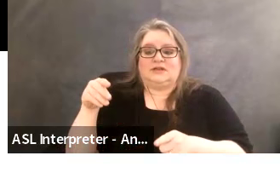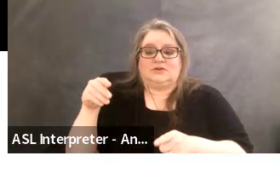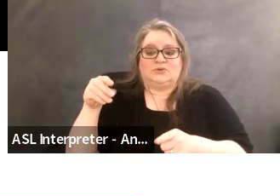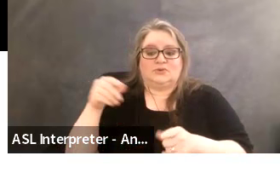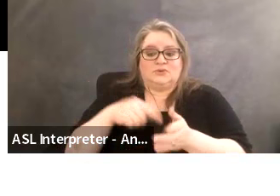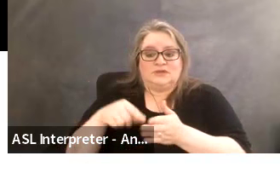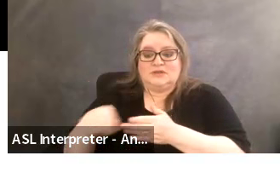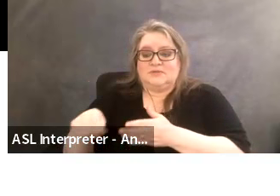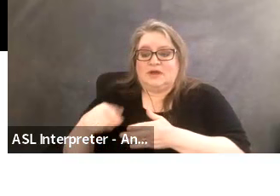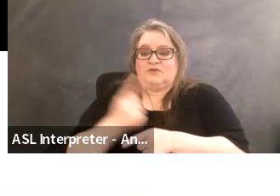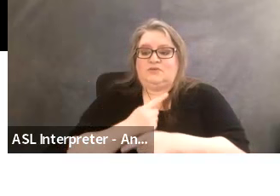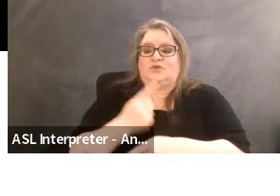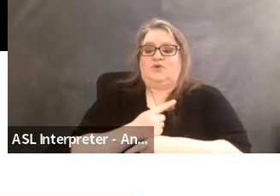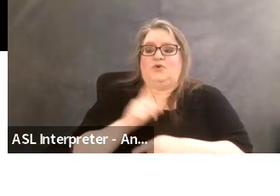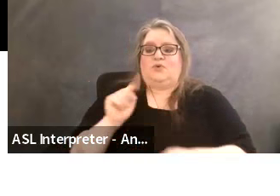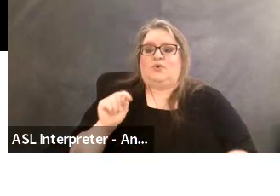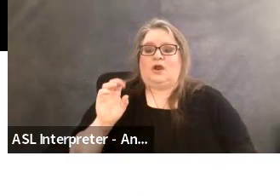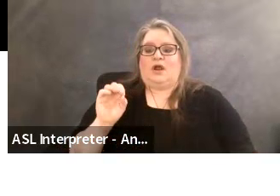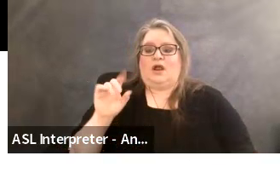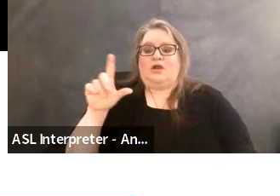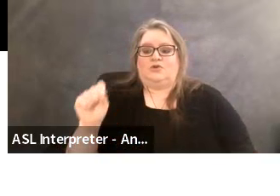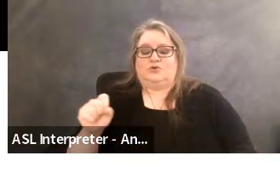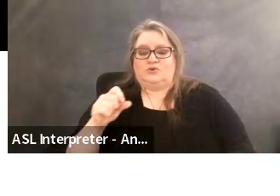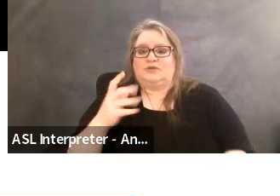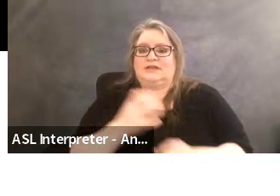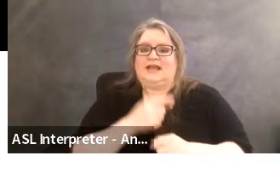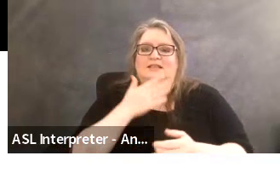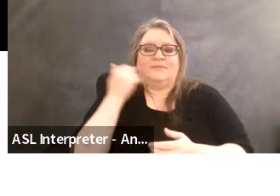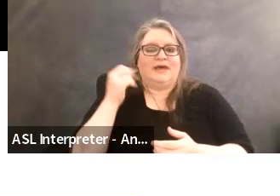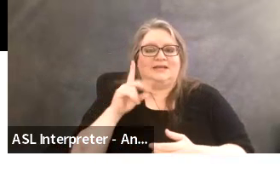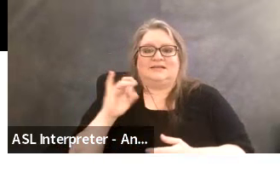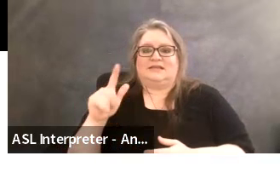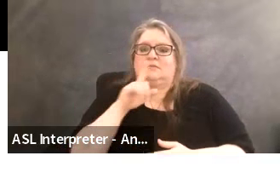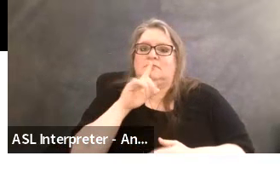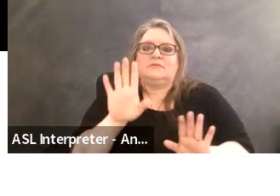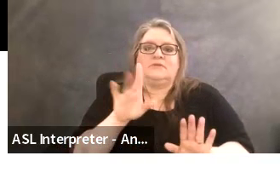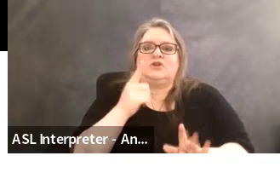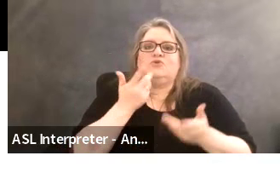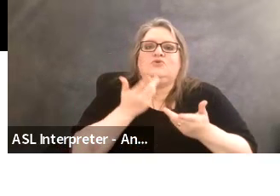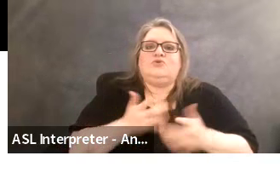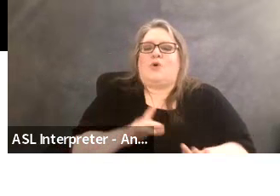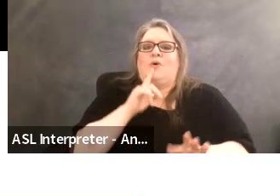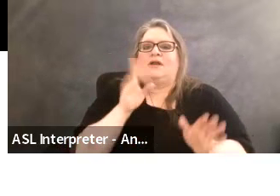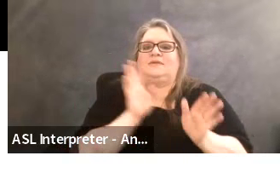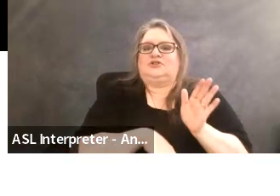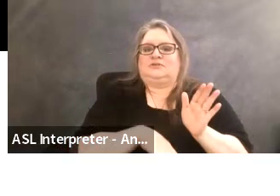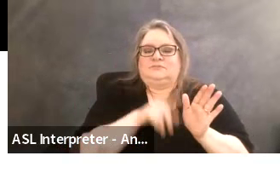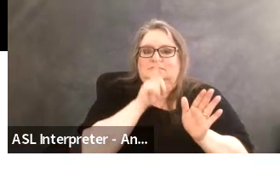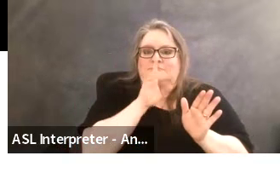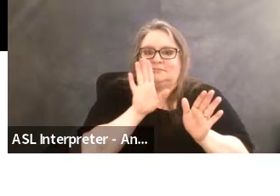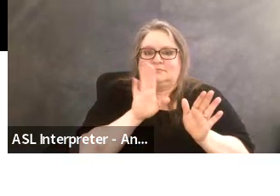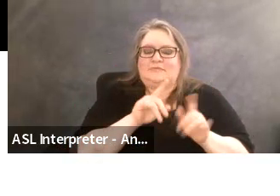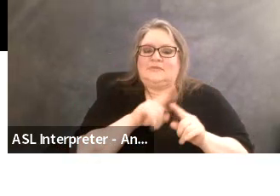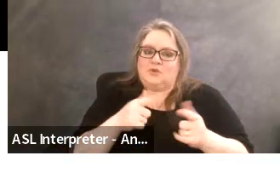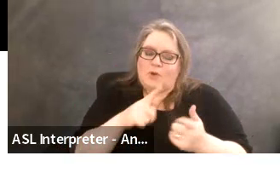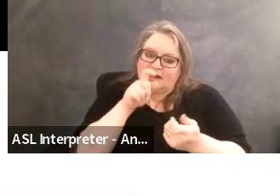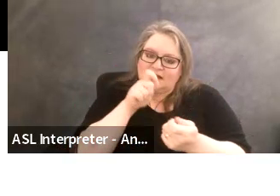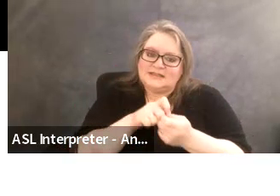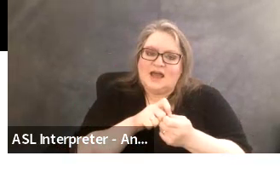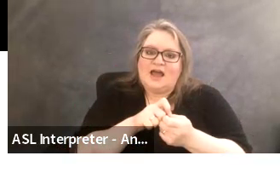on the right tools. You need to get the best deal. You don't want to be cheap. You want to be getting exactly